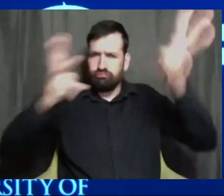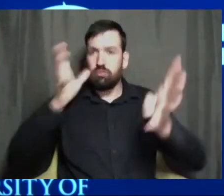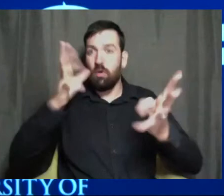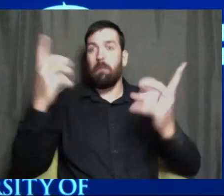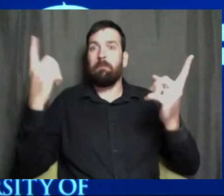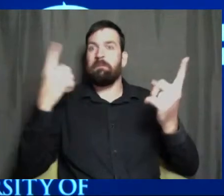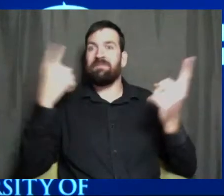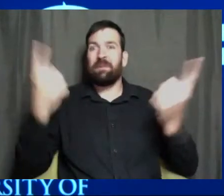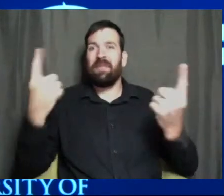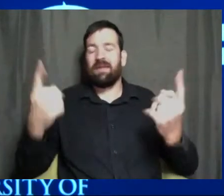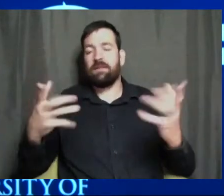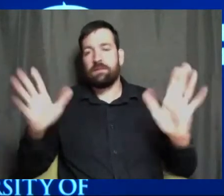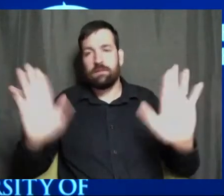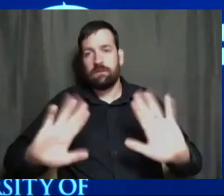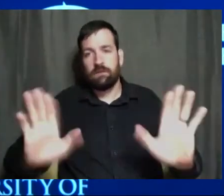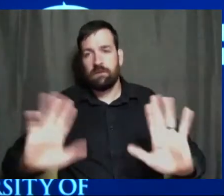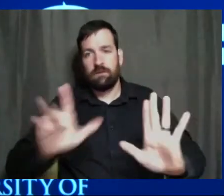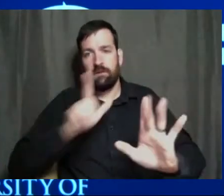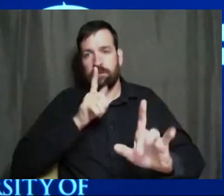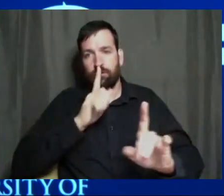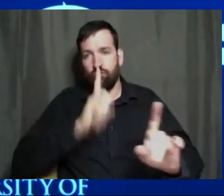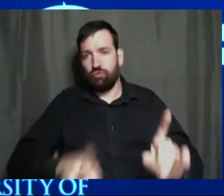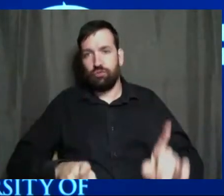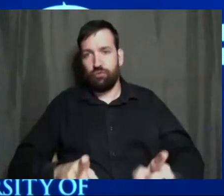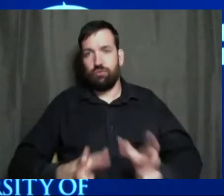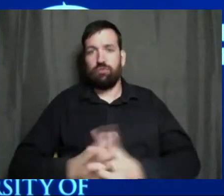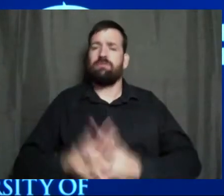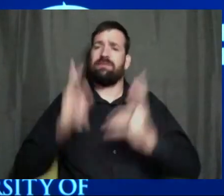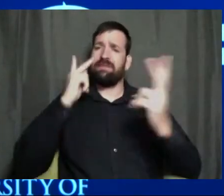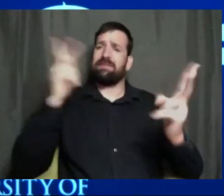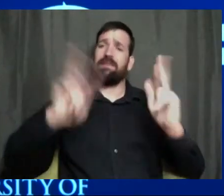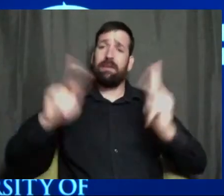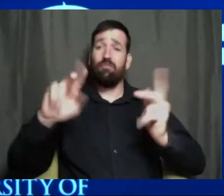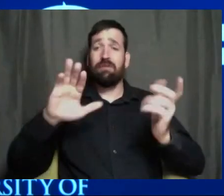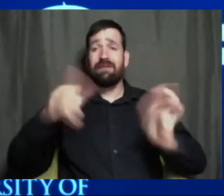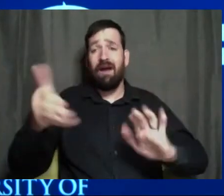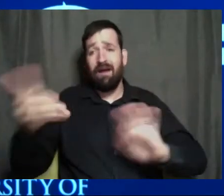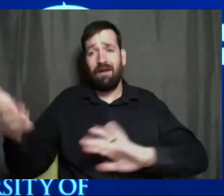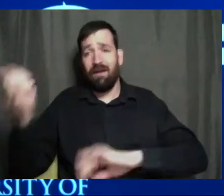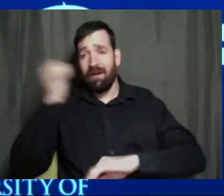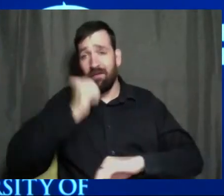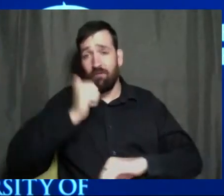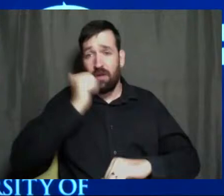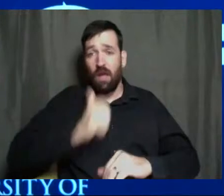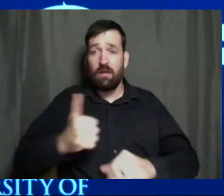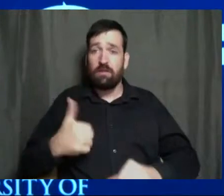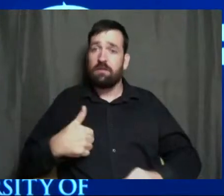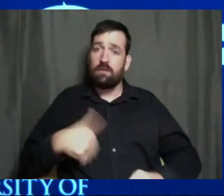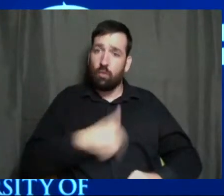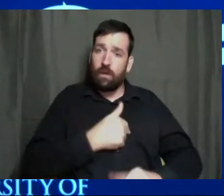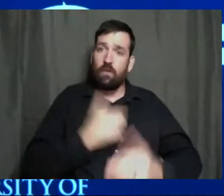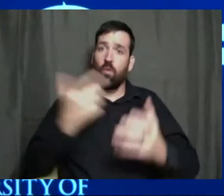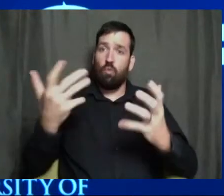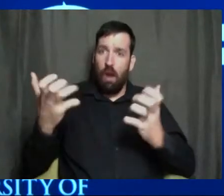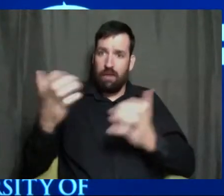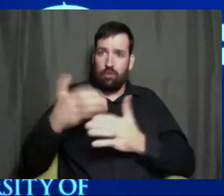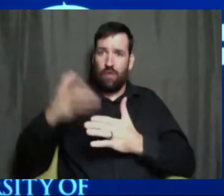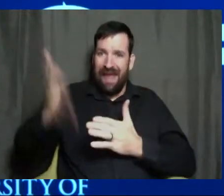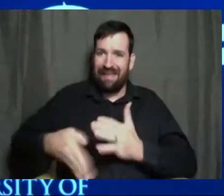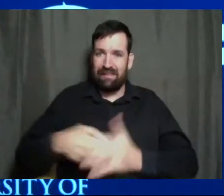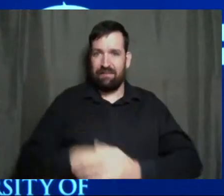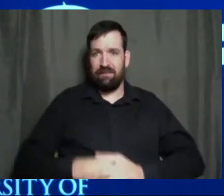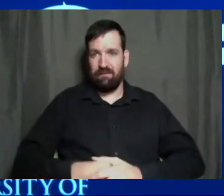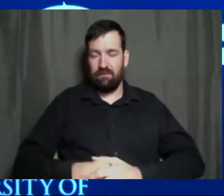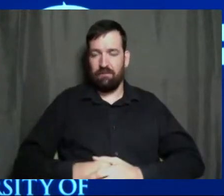is absolutely not the case. We see people die day in and day out. We want this to end just as much